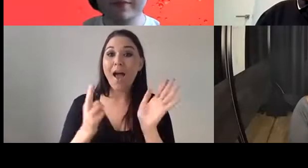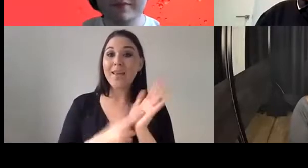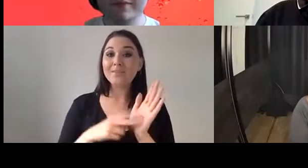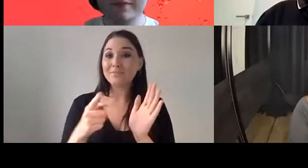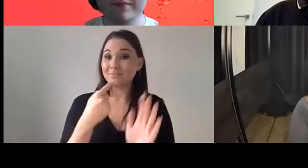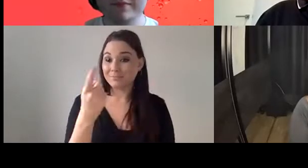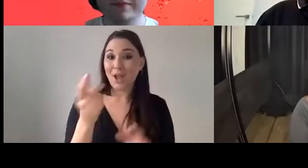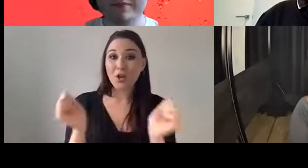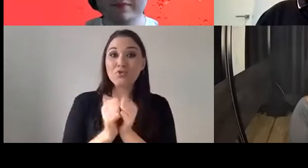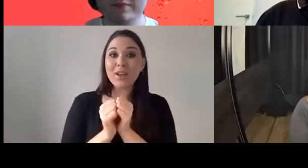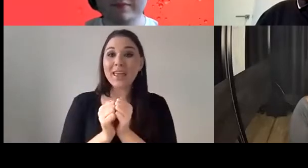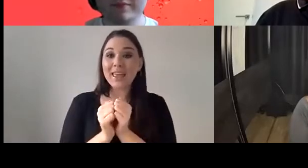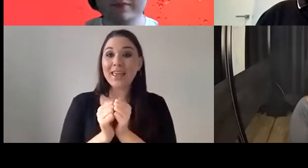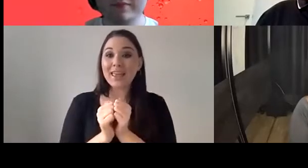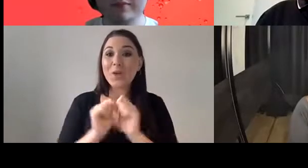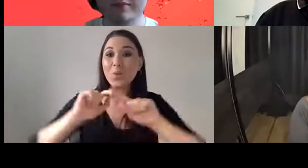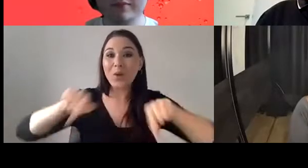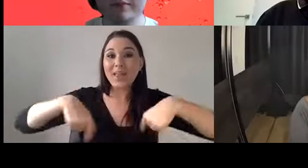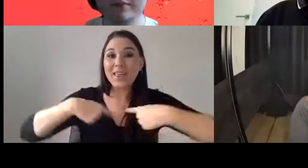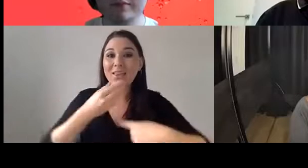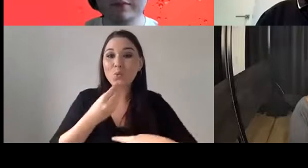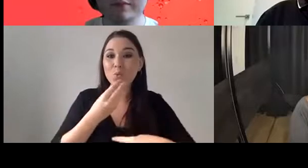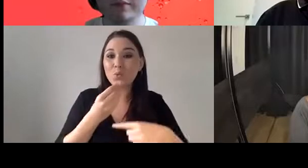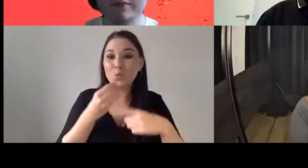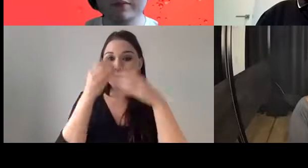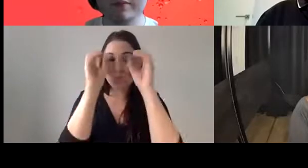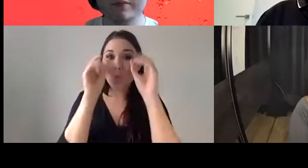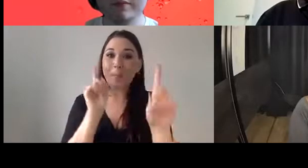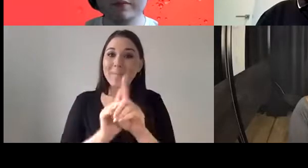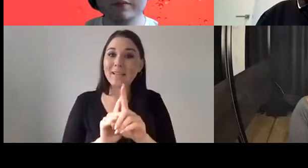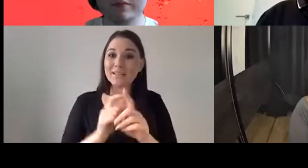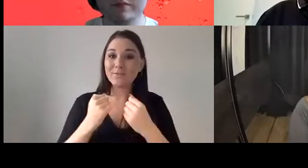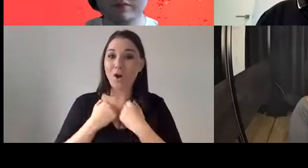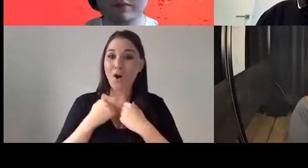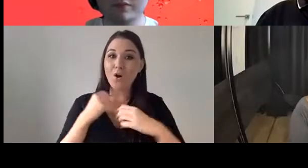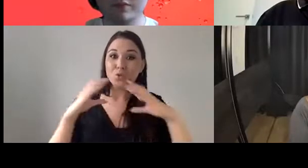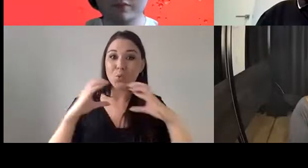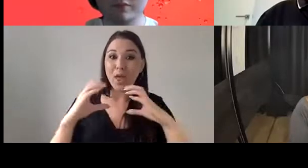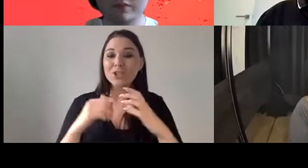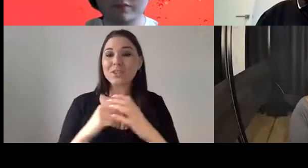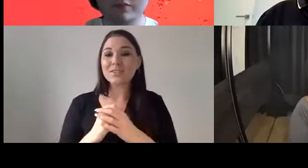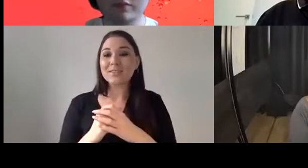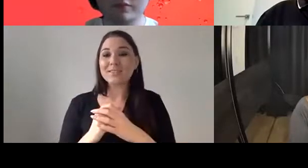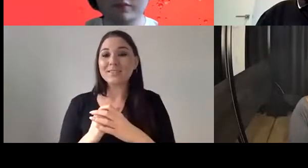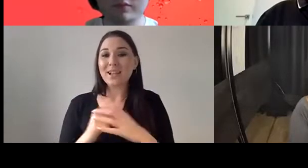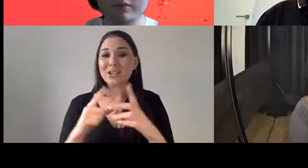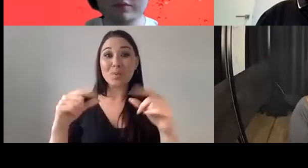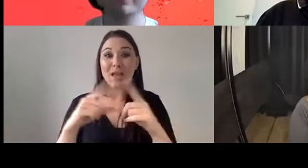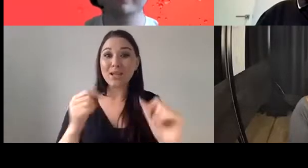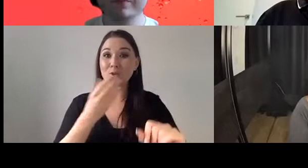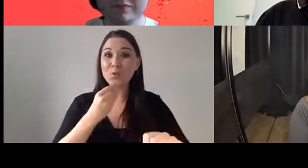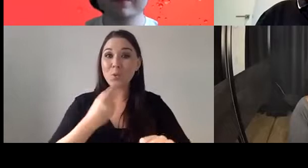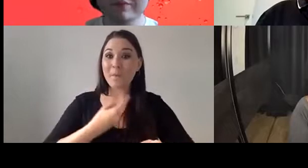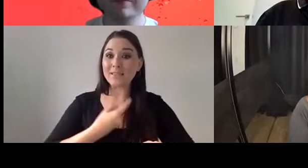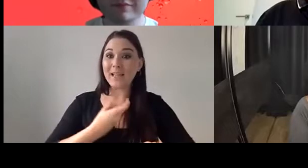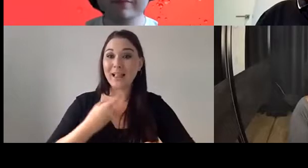that. We use Google for our communication suite, and I often use the subtitles myself if there's a bit of